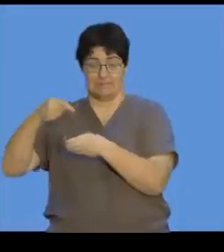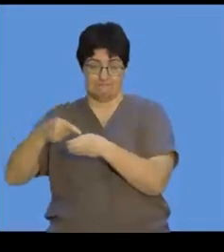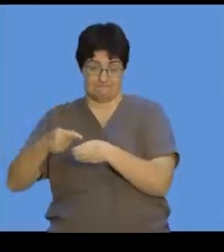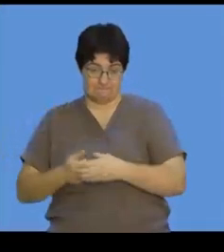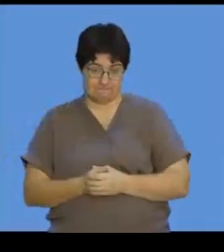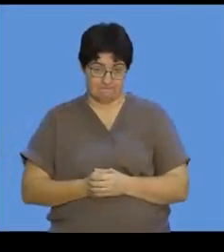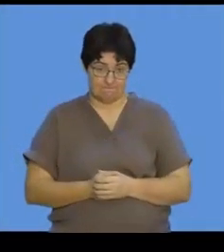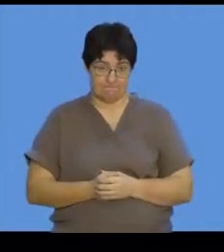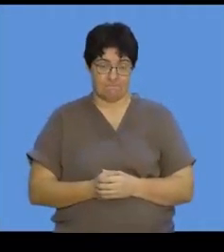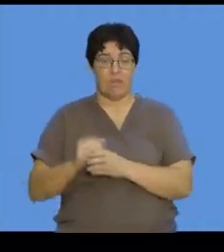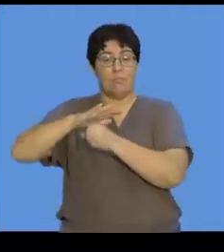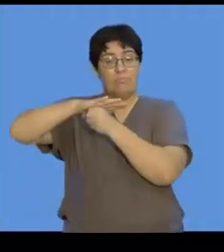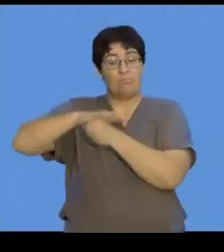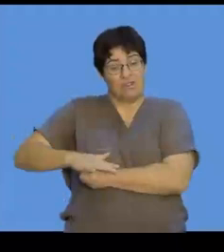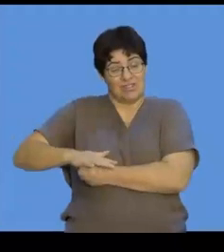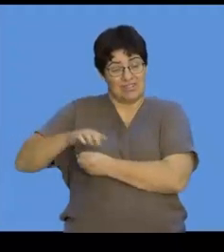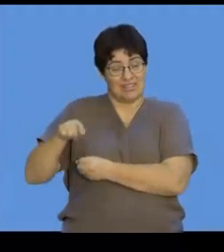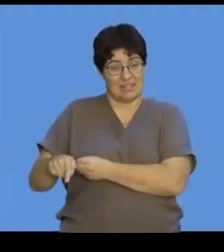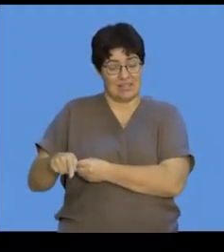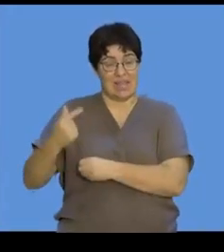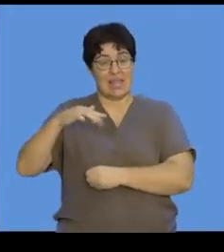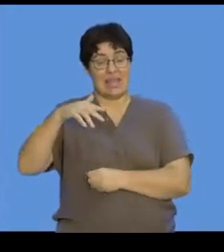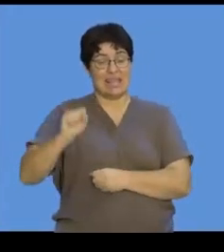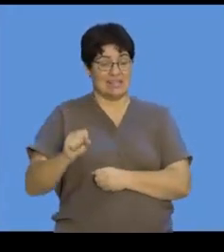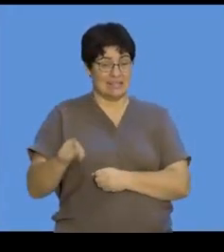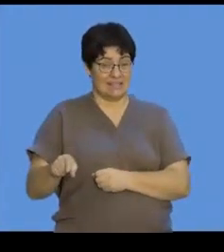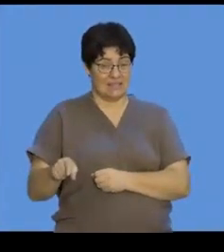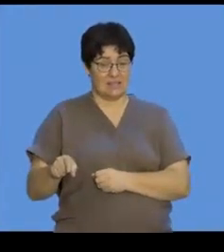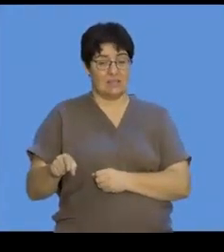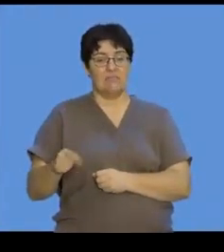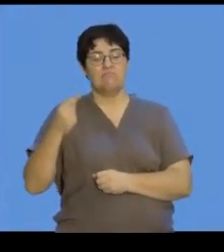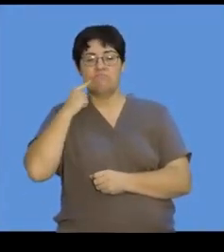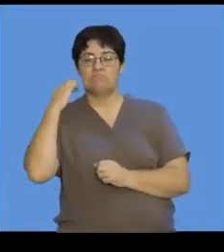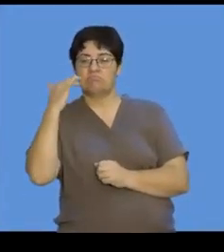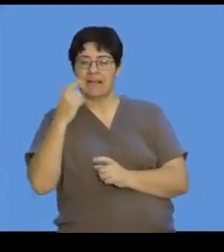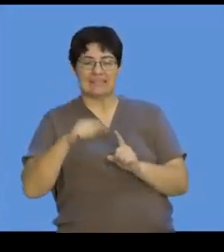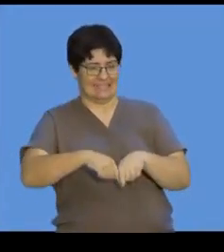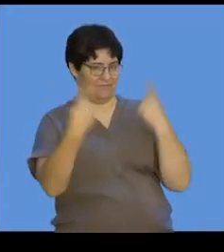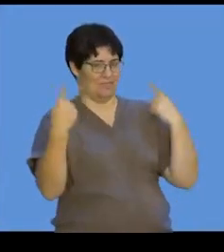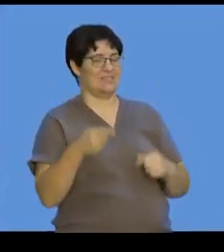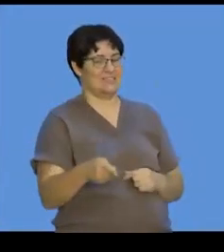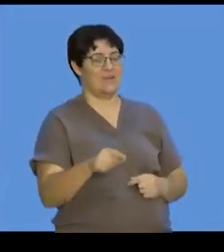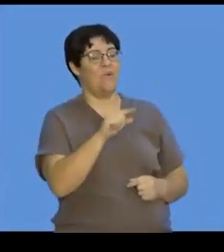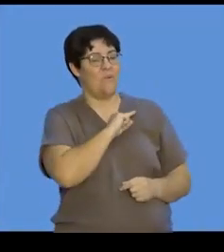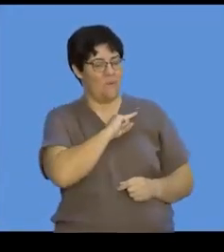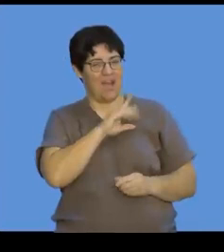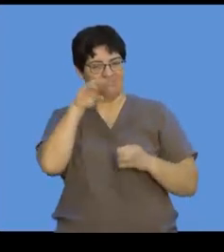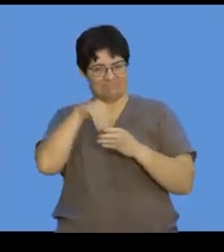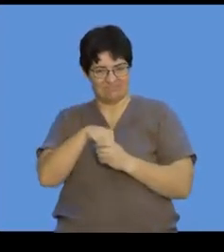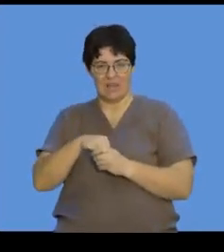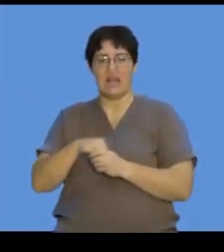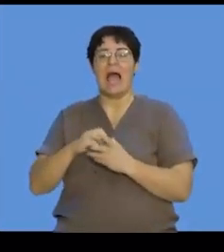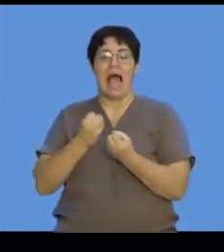So pressure in a gas would actually be thought of in a different way because it has to do with the frequency